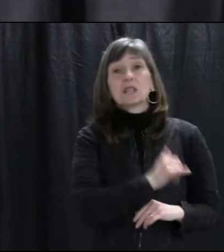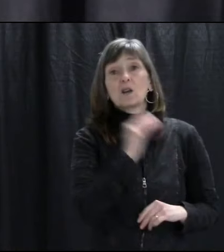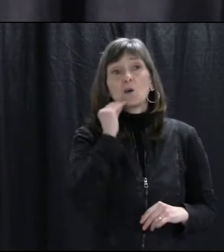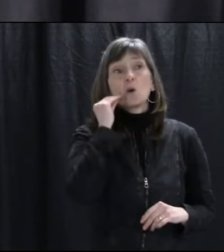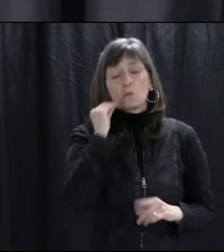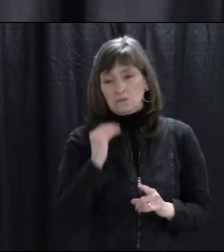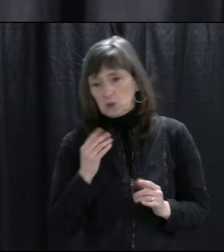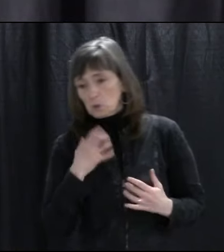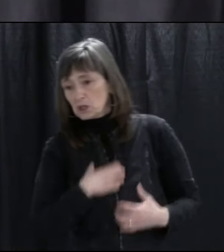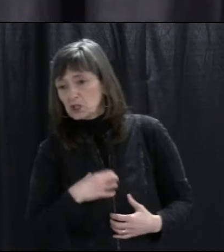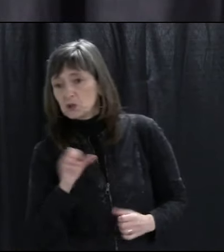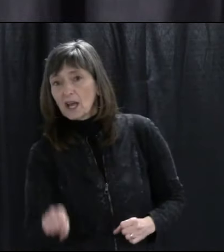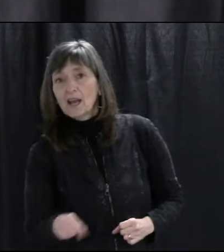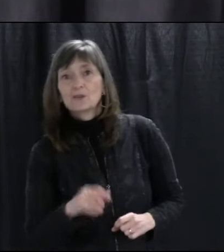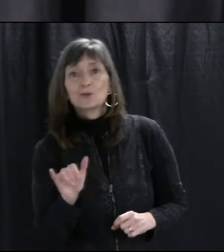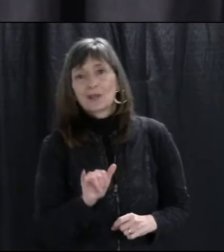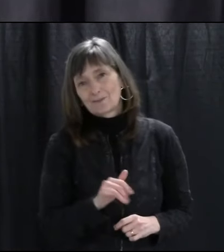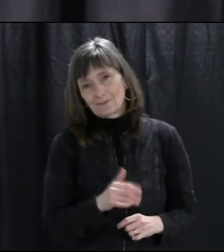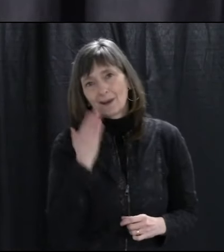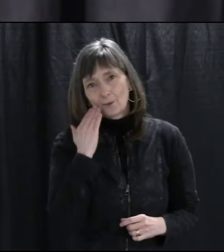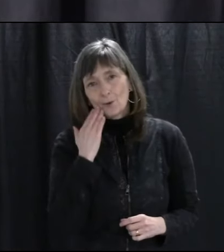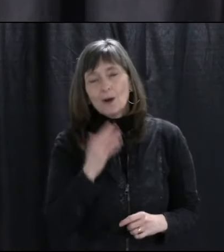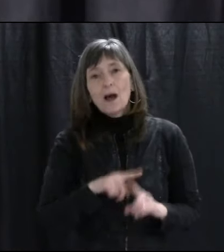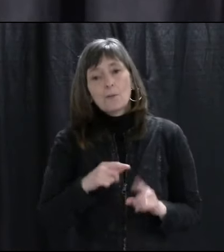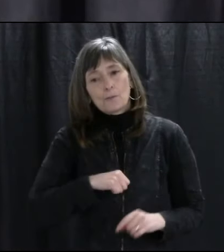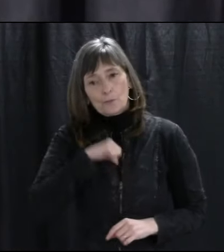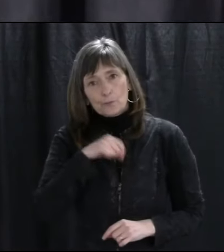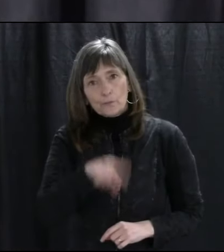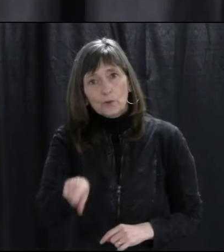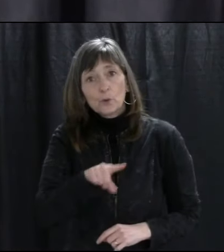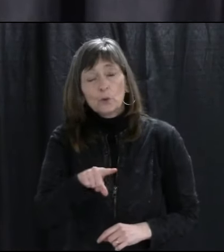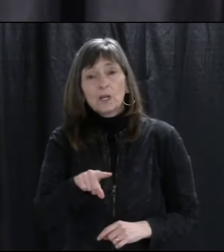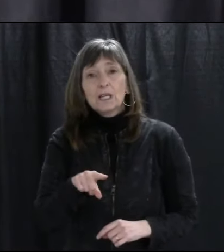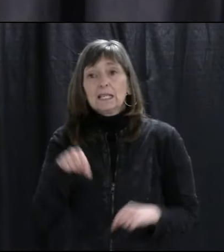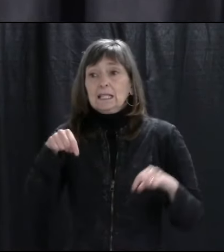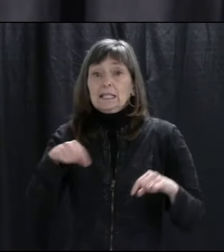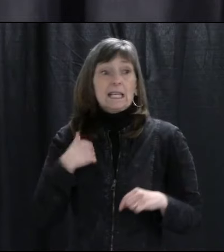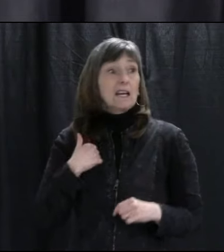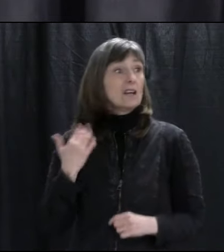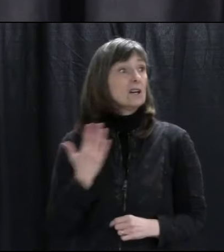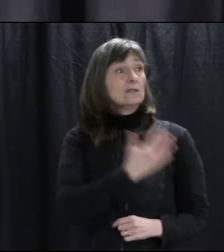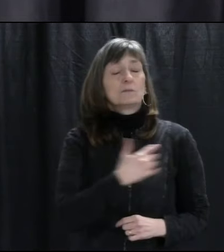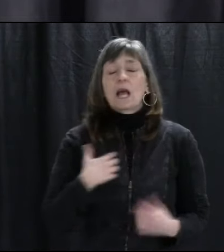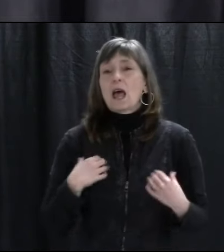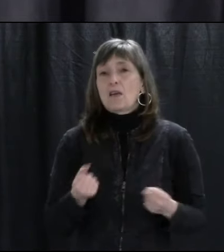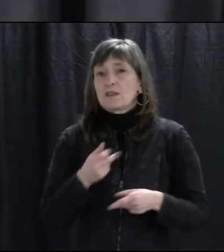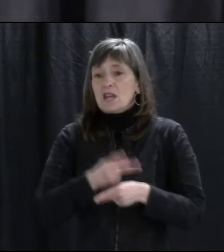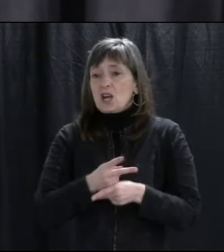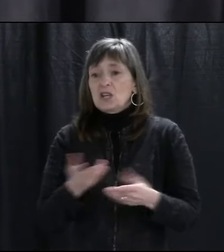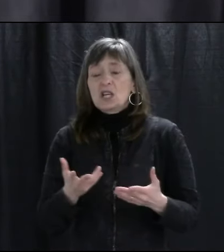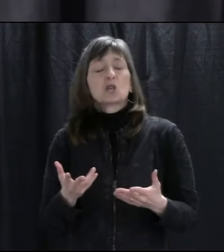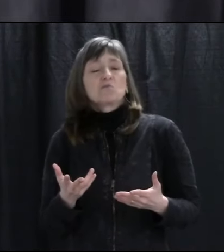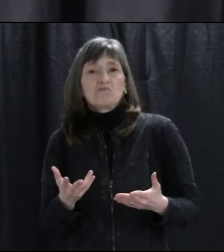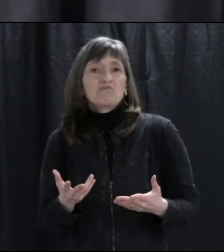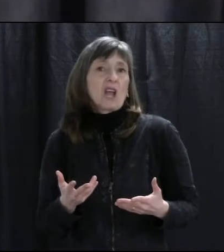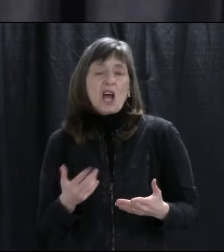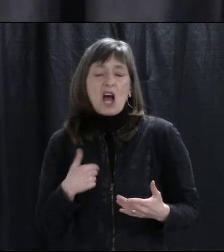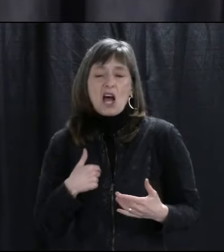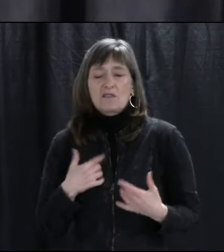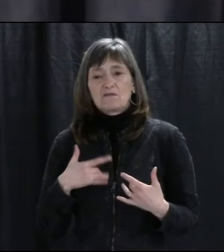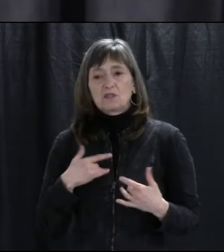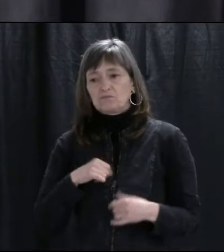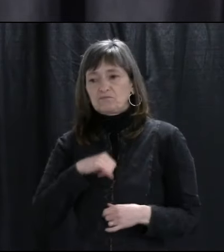family. I'm really proud of what you do. We have the best healthcare in Canada in this province, and I would argue that Canadian healthcare